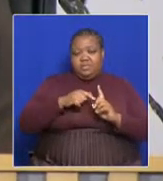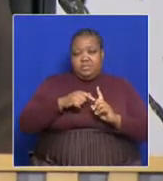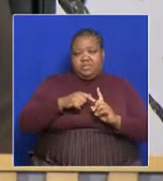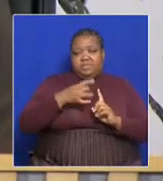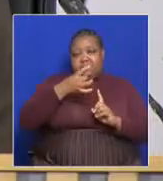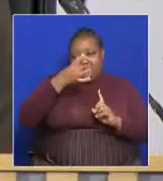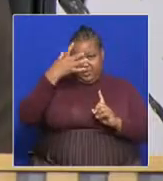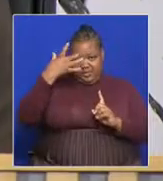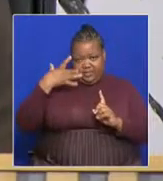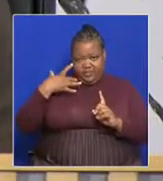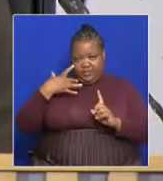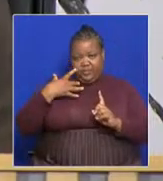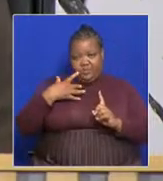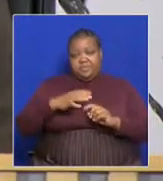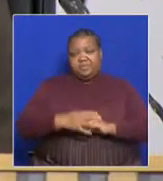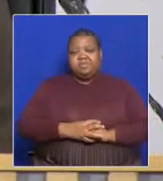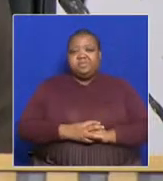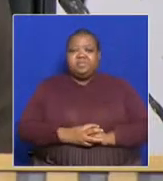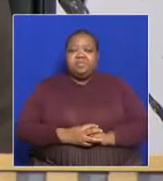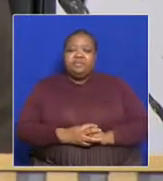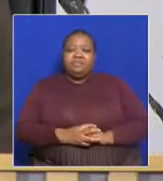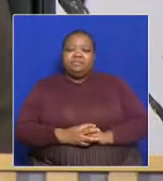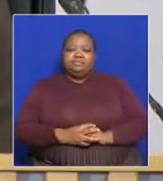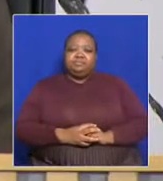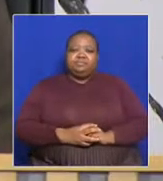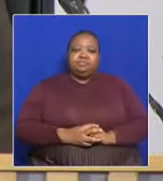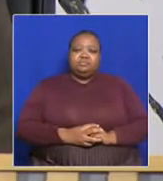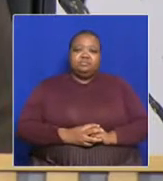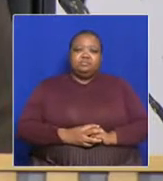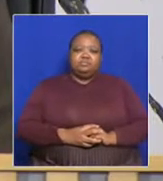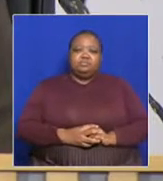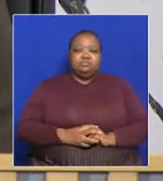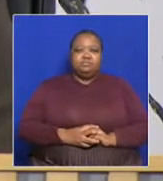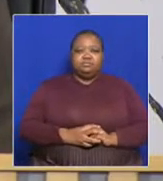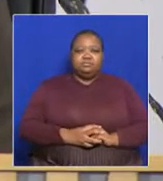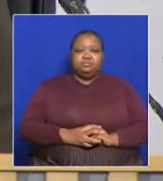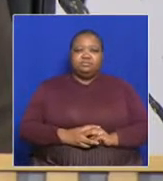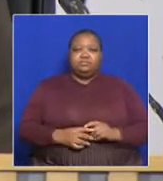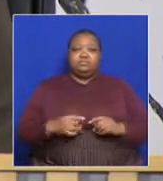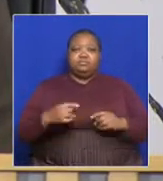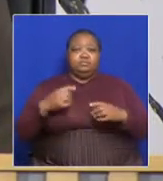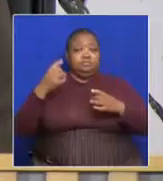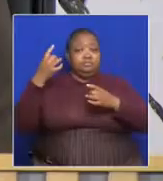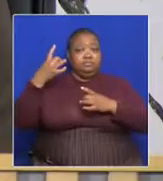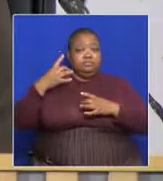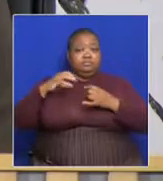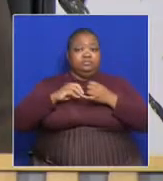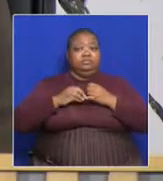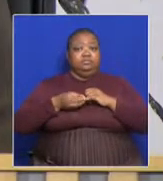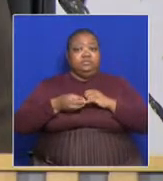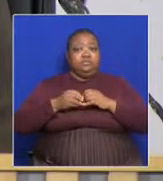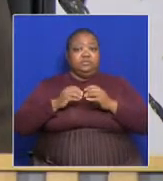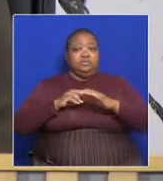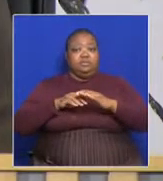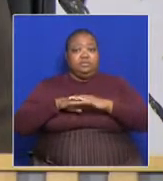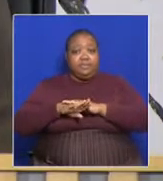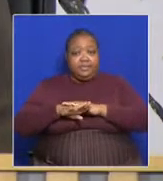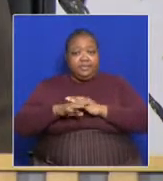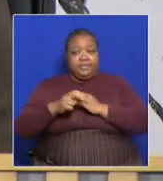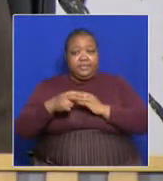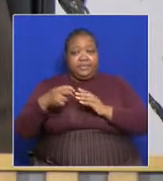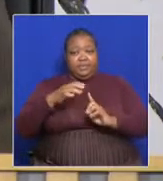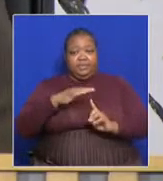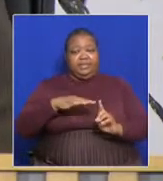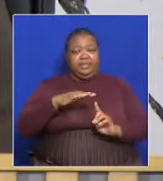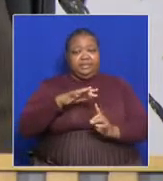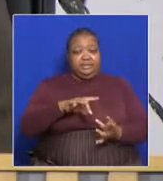had first-hand knowledge, who was informed initially about an attempted break-in at a location of my choosing, then